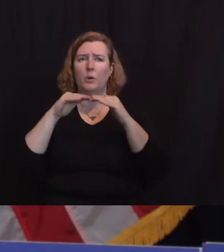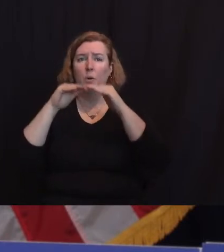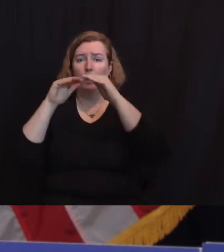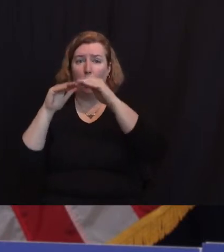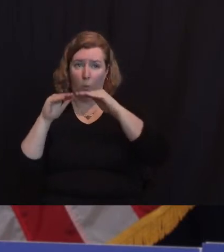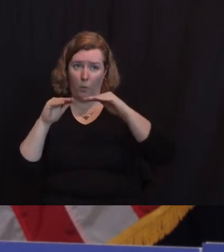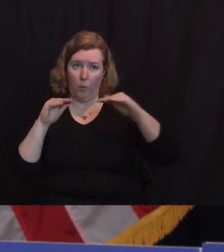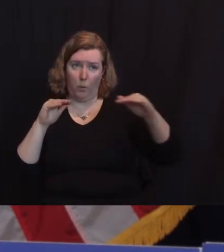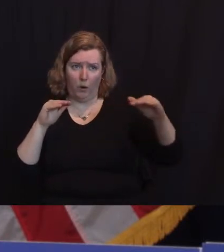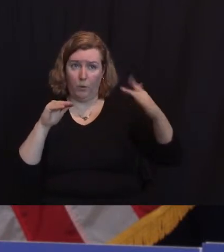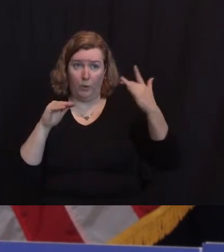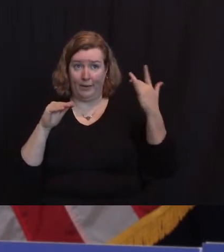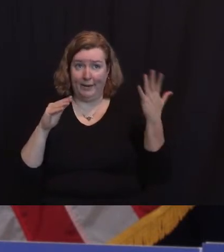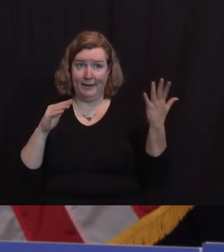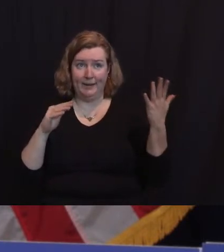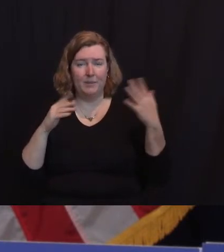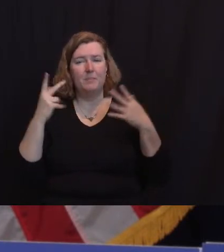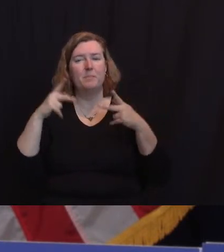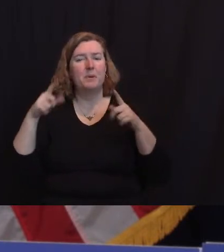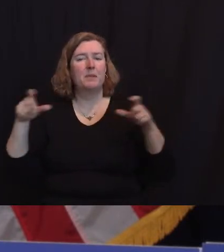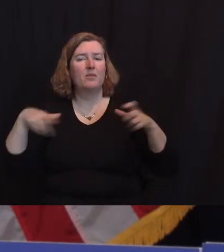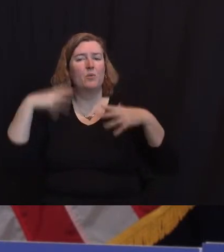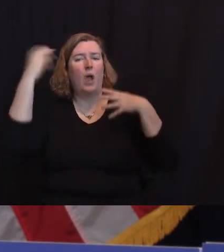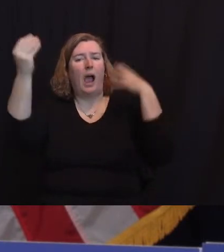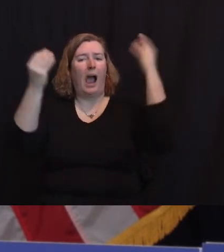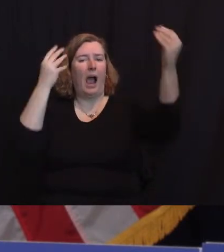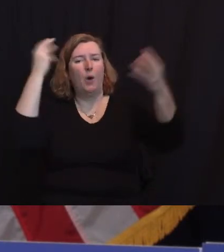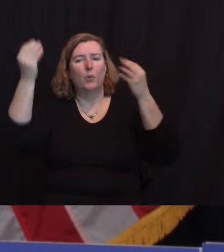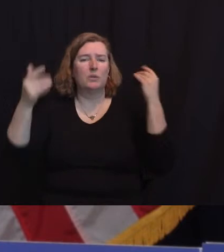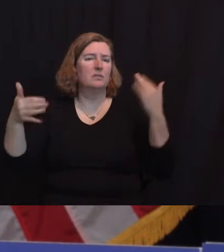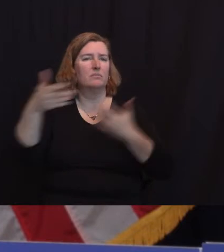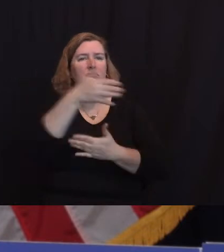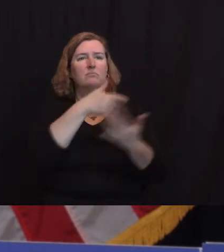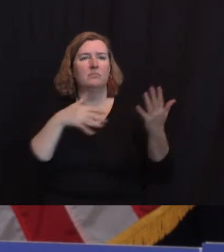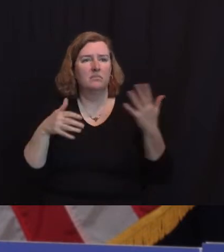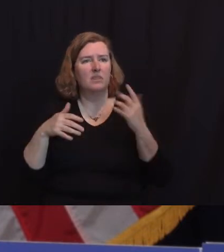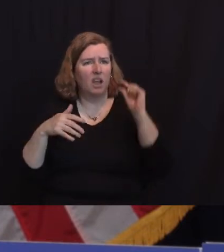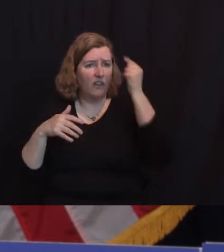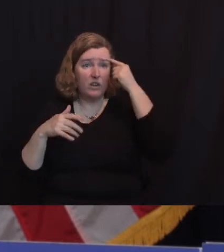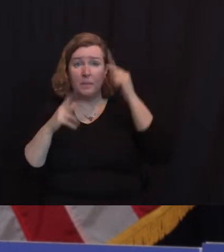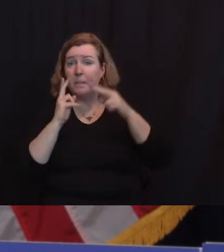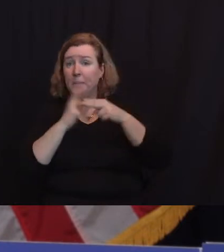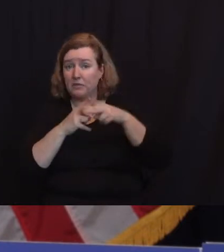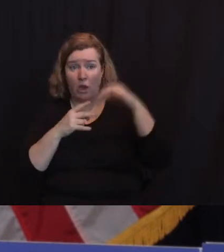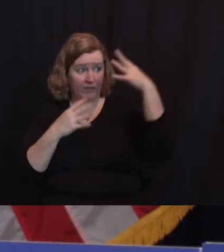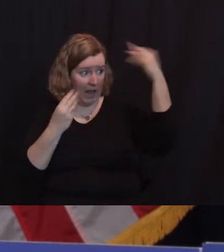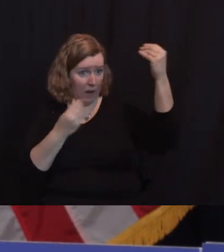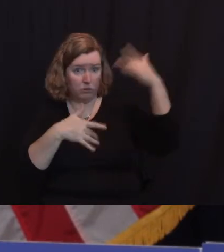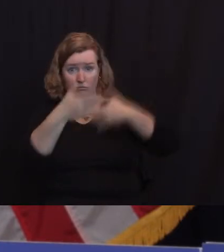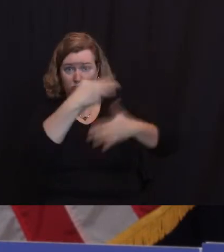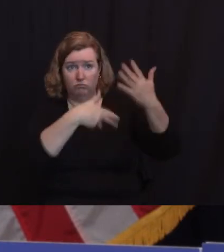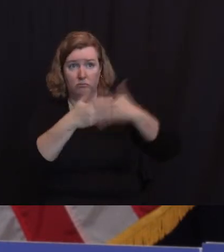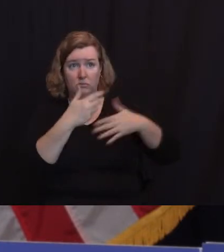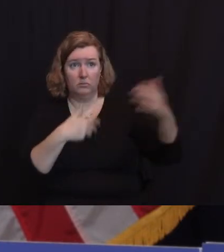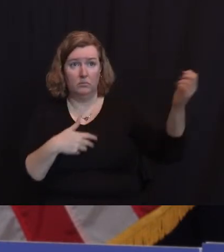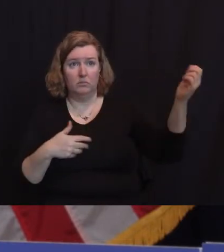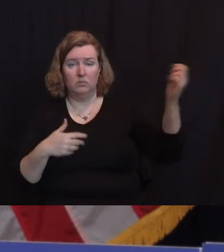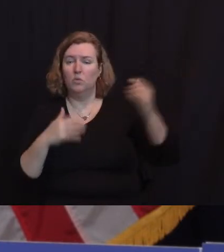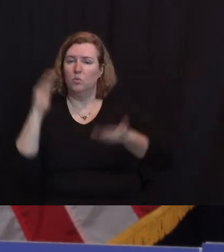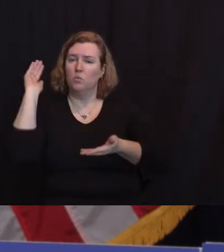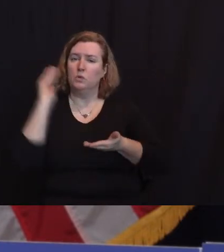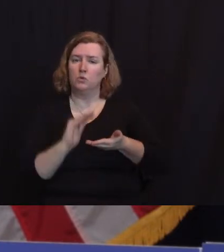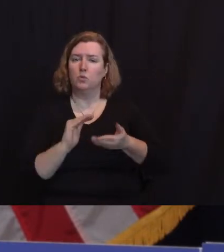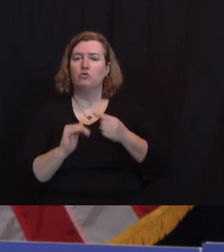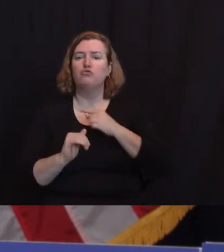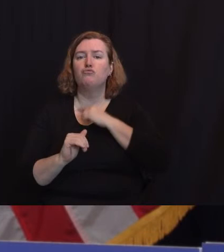things, but one is because people went outdoor. The governor's mentioned this several times about, getting outdoors, which will reduce the risk of people